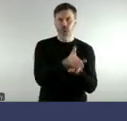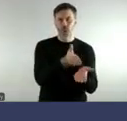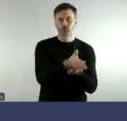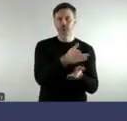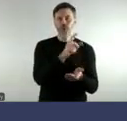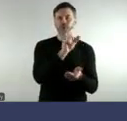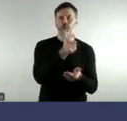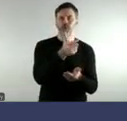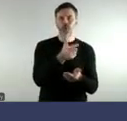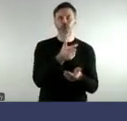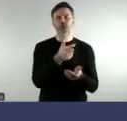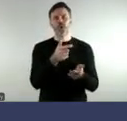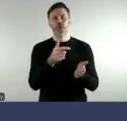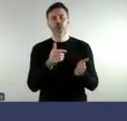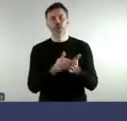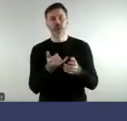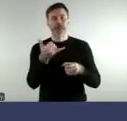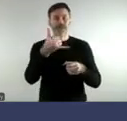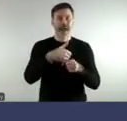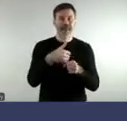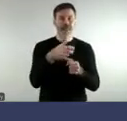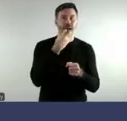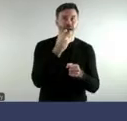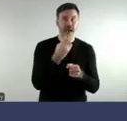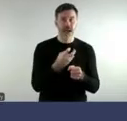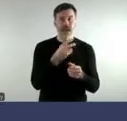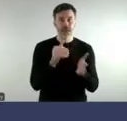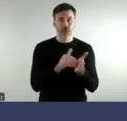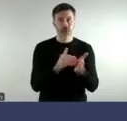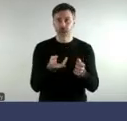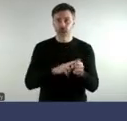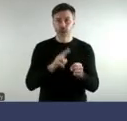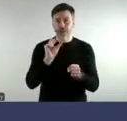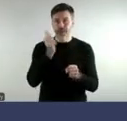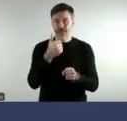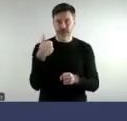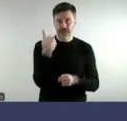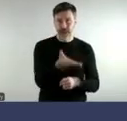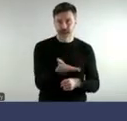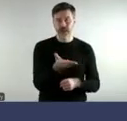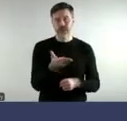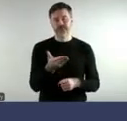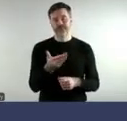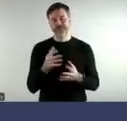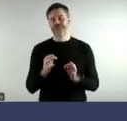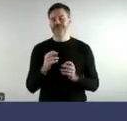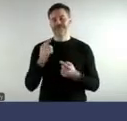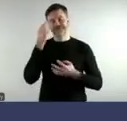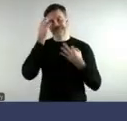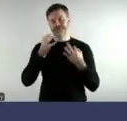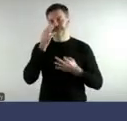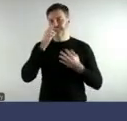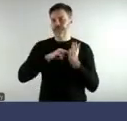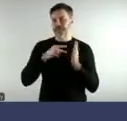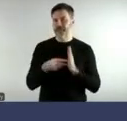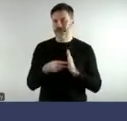So we are working on now what is the next step, what is next in developing the total defense concept on the